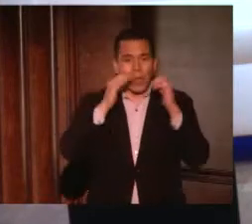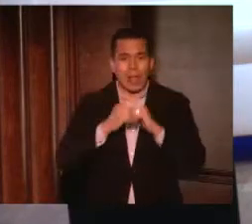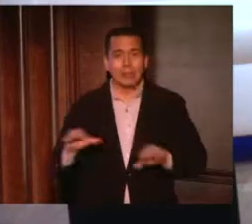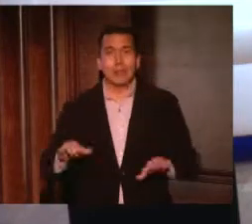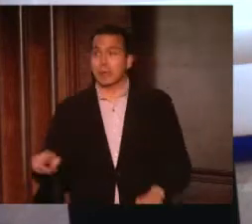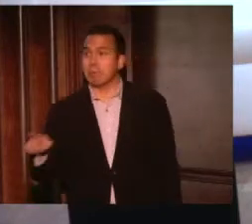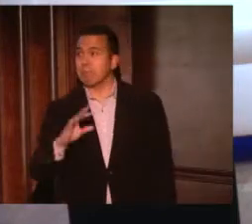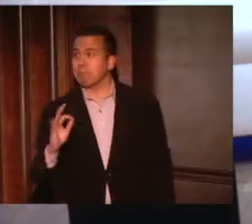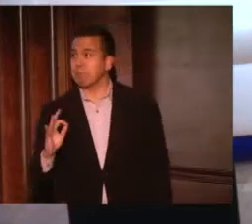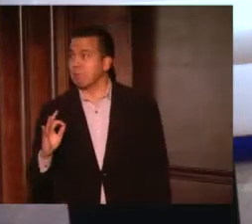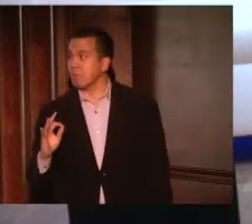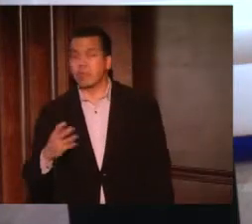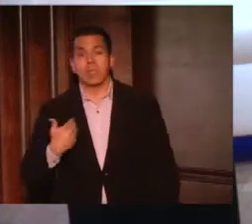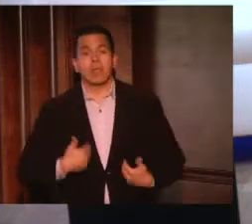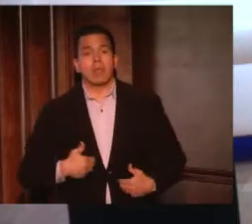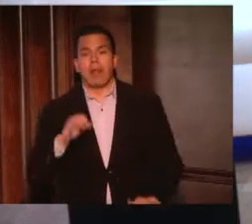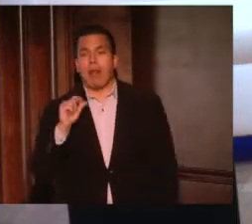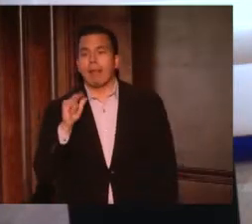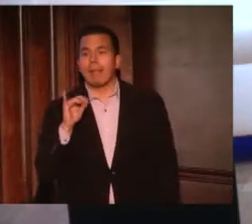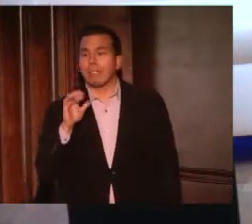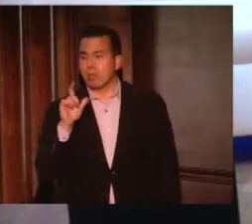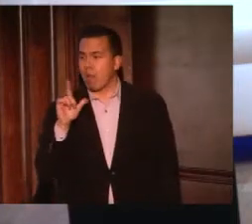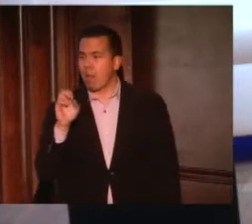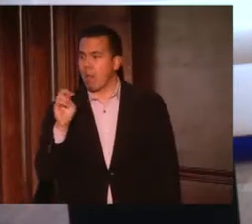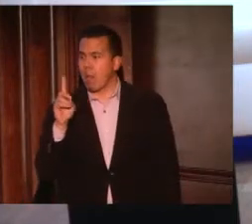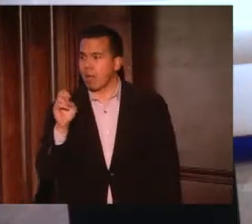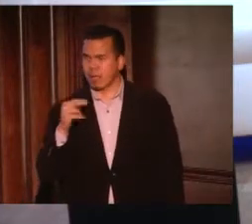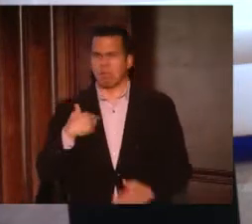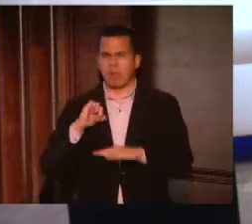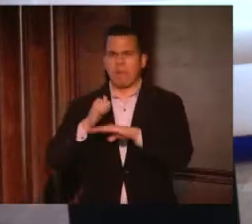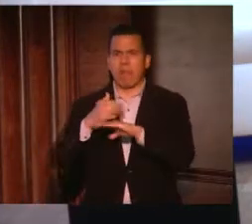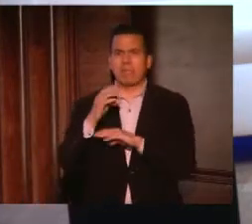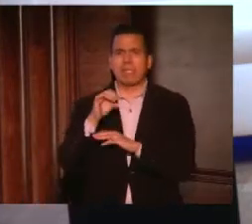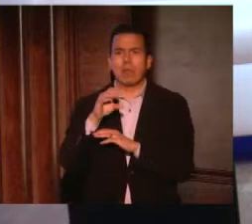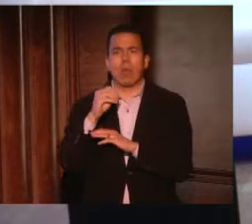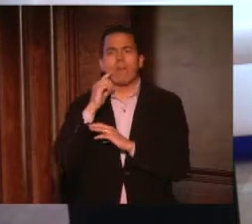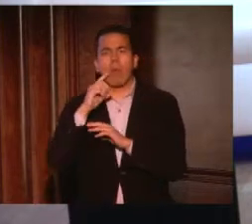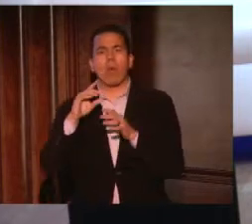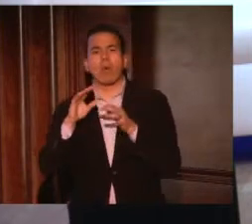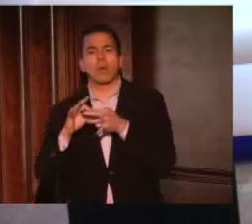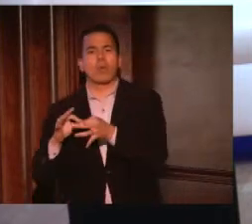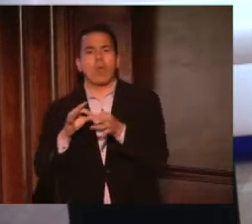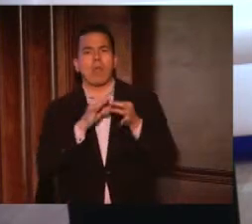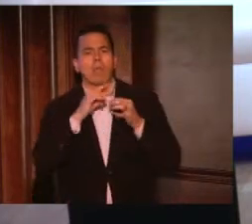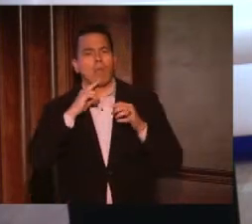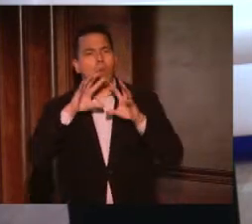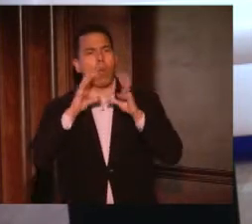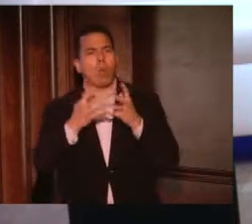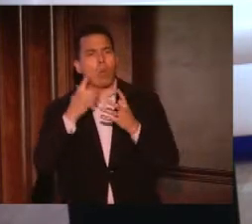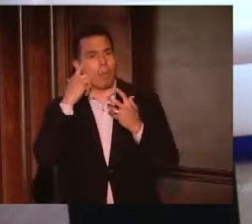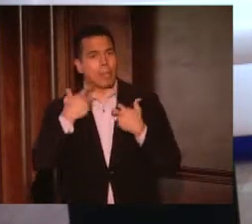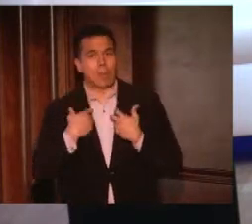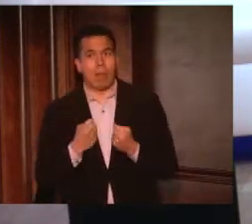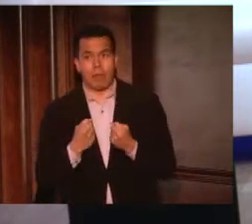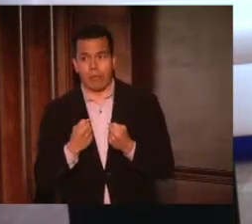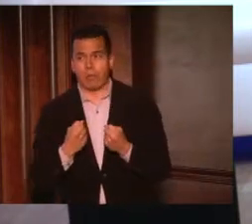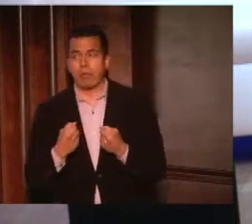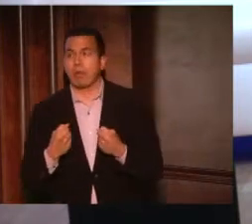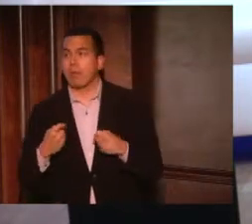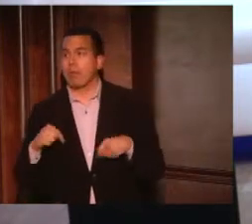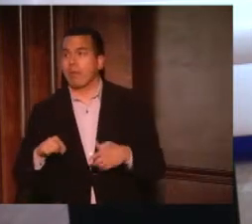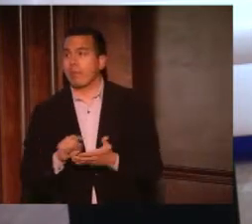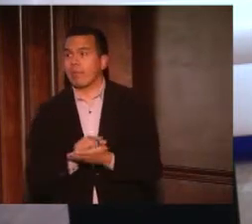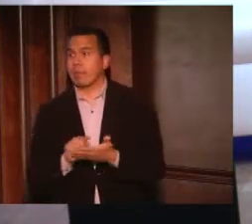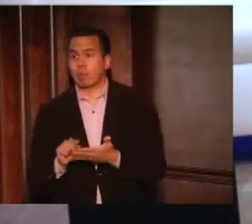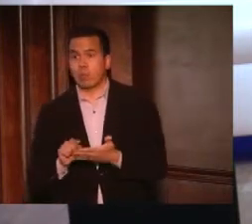Good. My name's ELISHA London. I am the founder and CEO of United for Global Mental Health, which is launching this week here